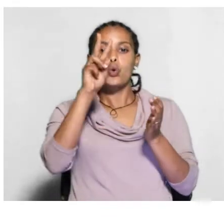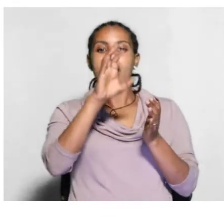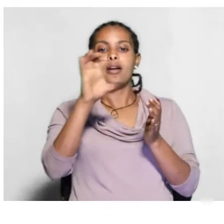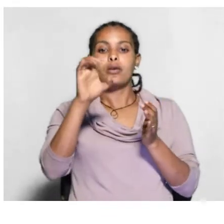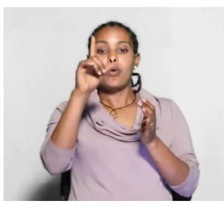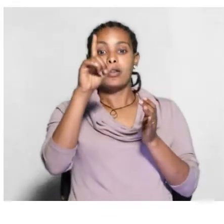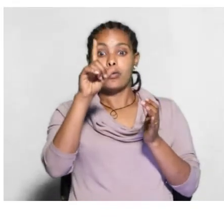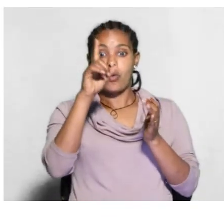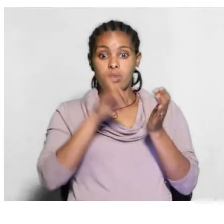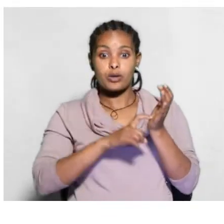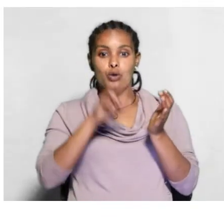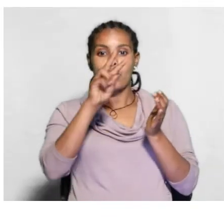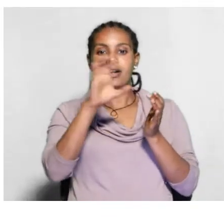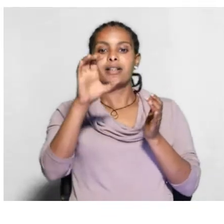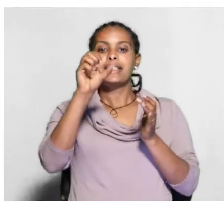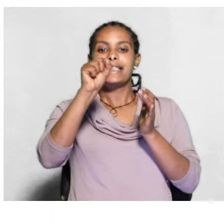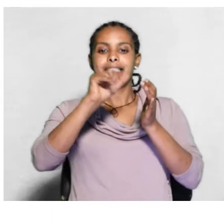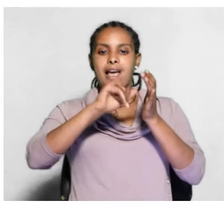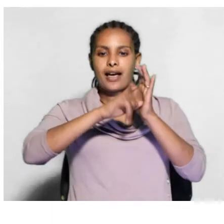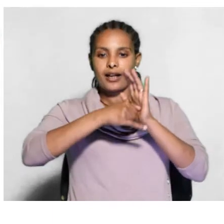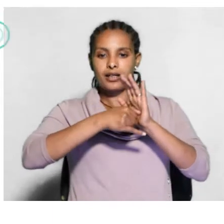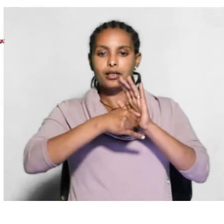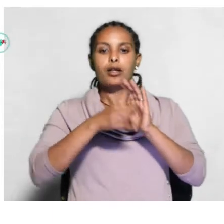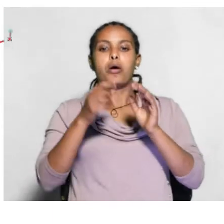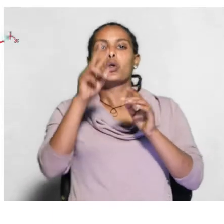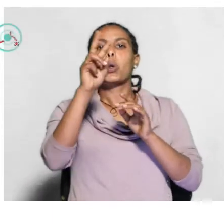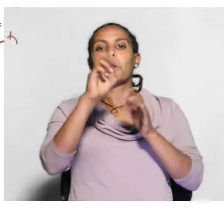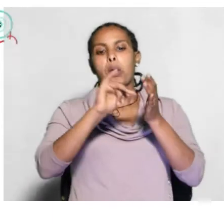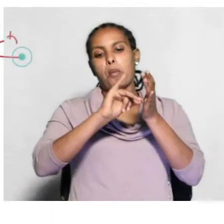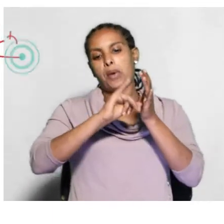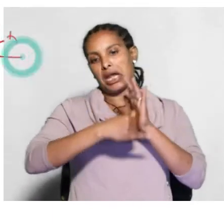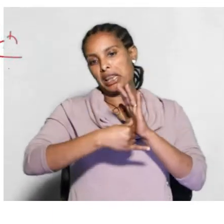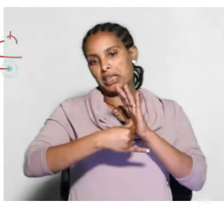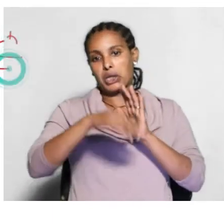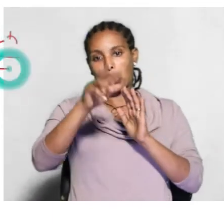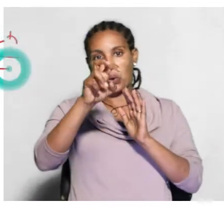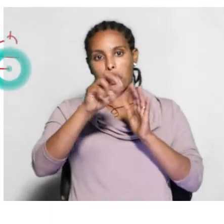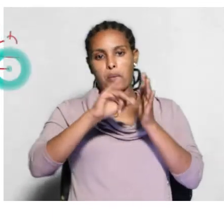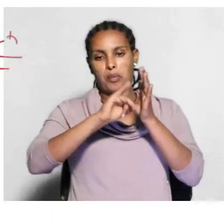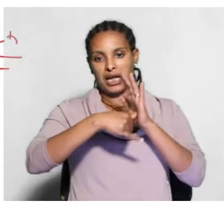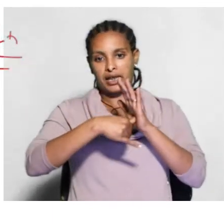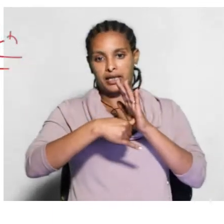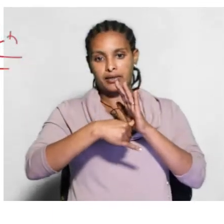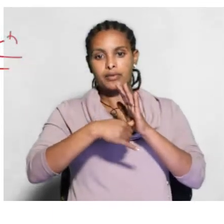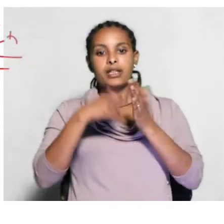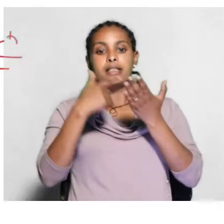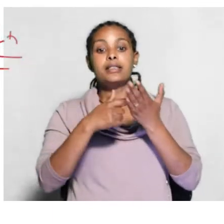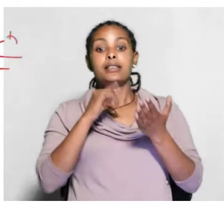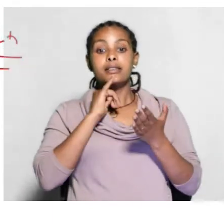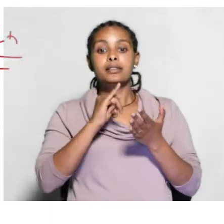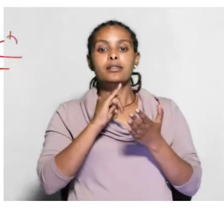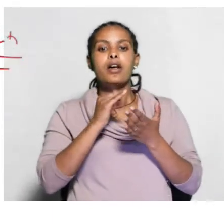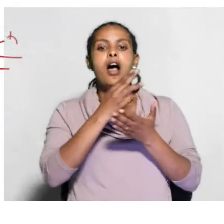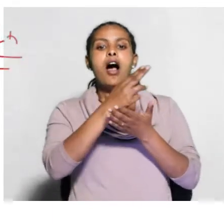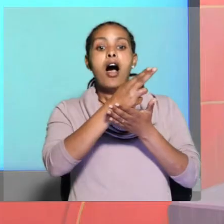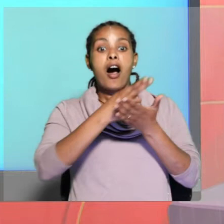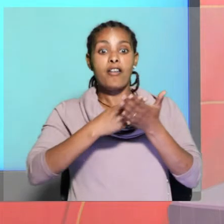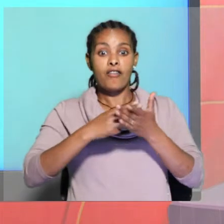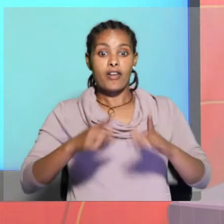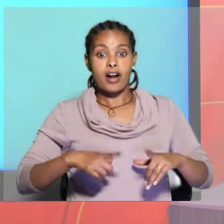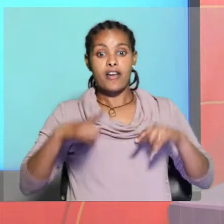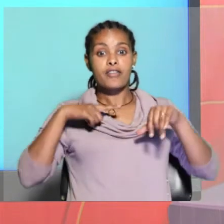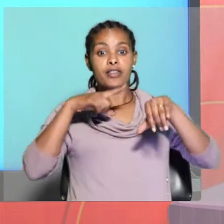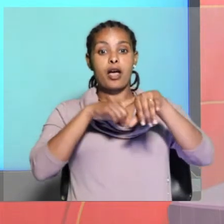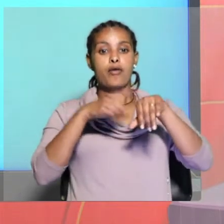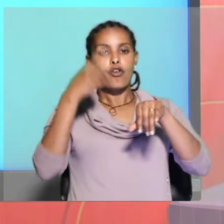1200 seconds, which is 20 minutes. 20 minutes. This is the half-life